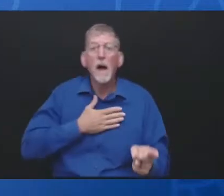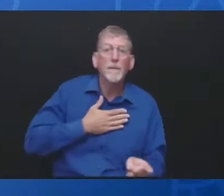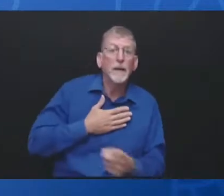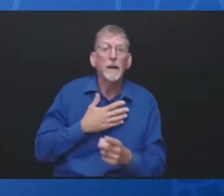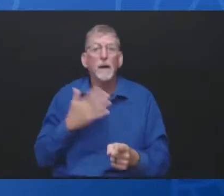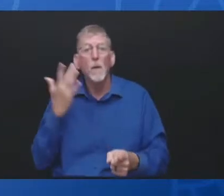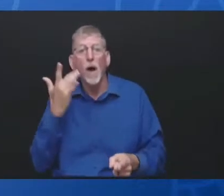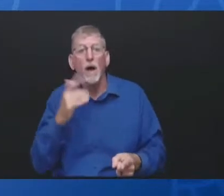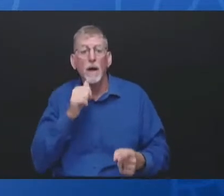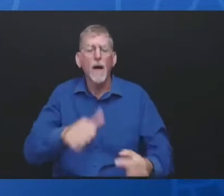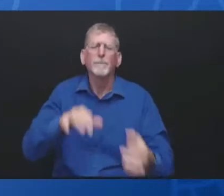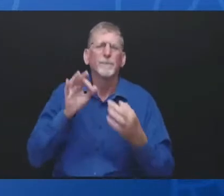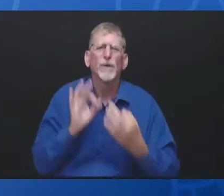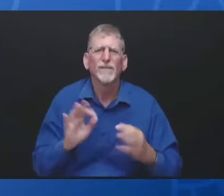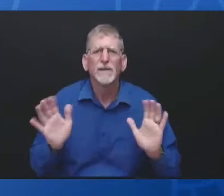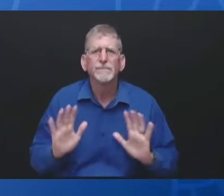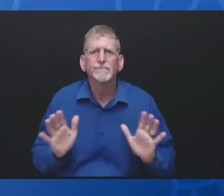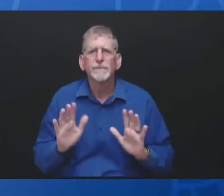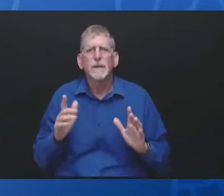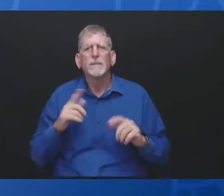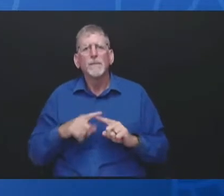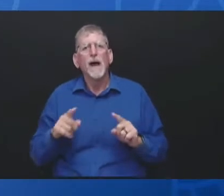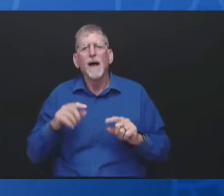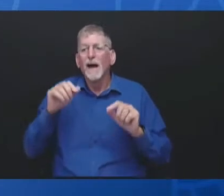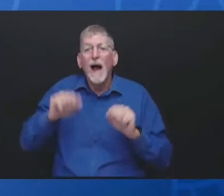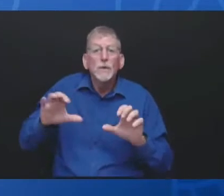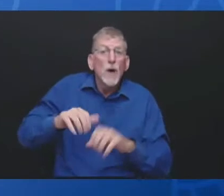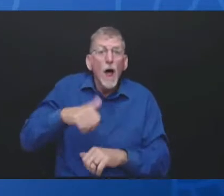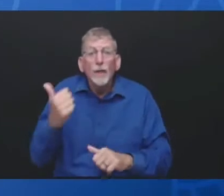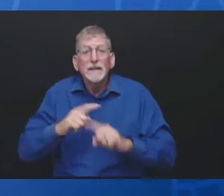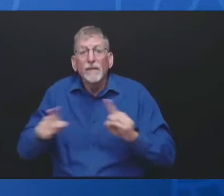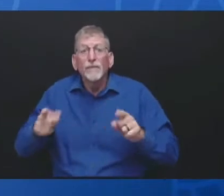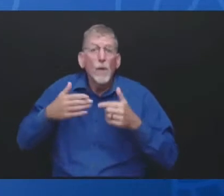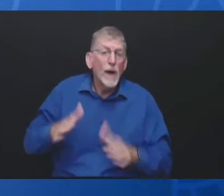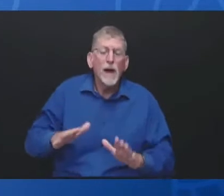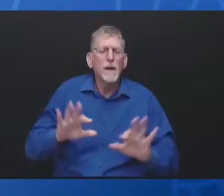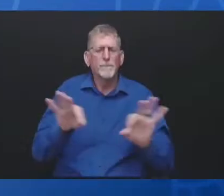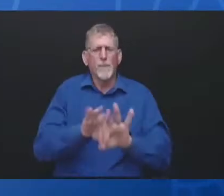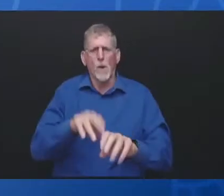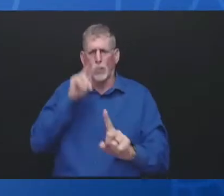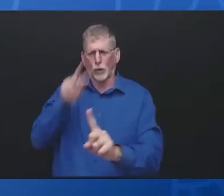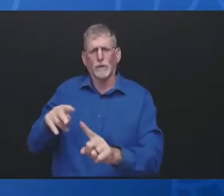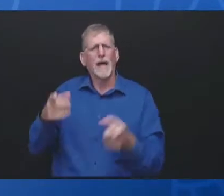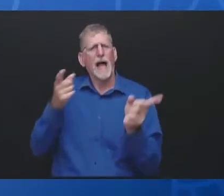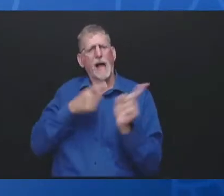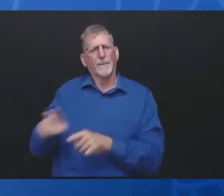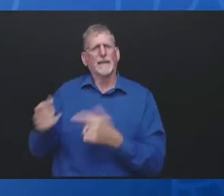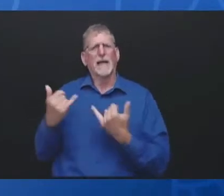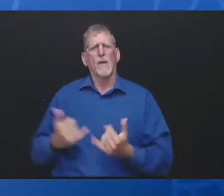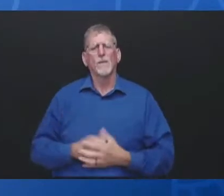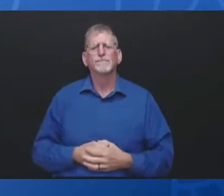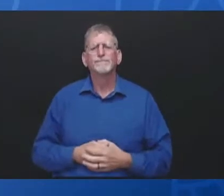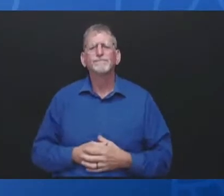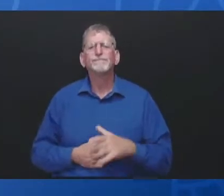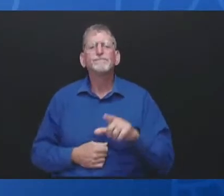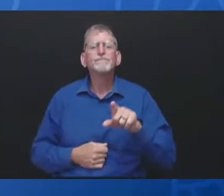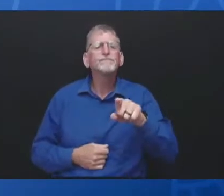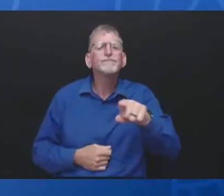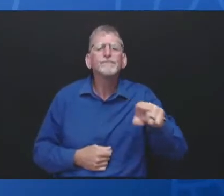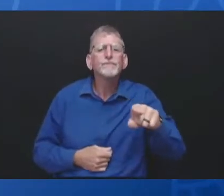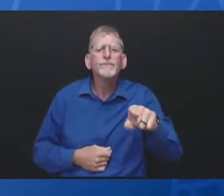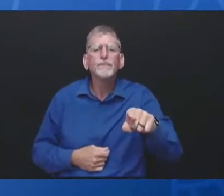differently. But we finally have that happening. Yes, sir, in the back, right there with with the great hair. You've got great hair, but no, yes,